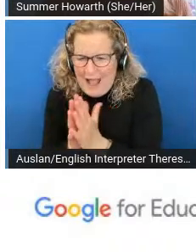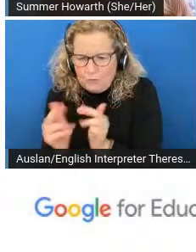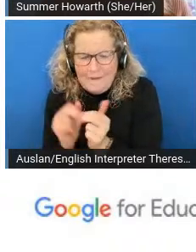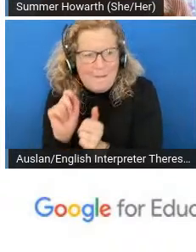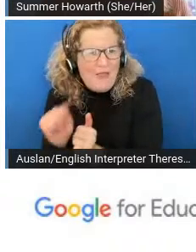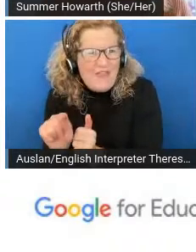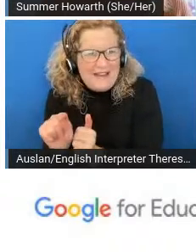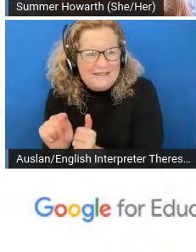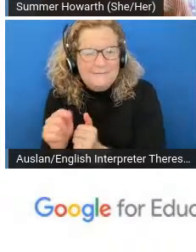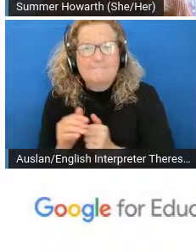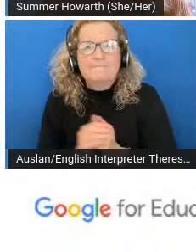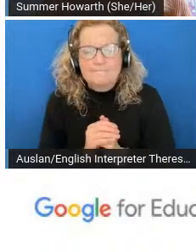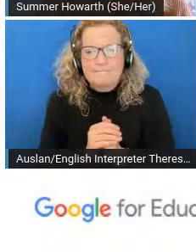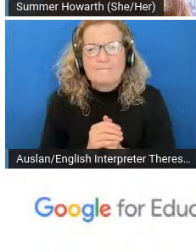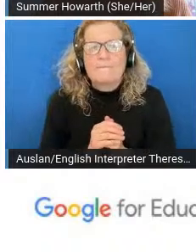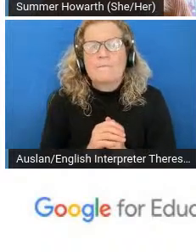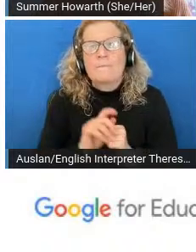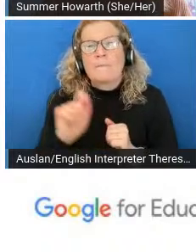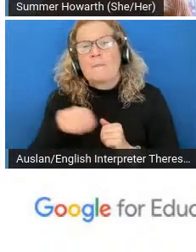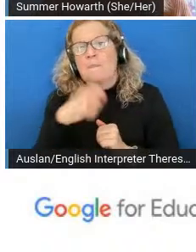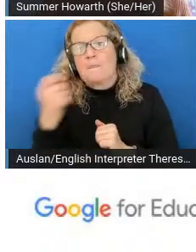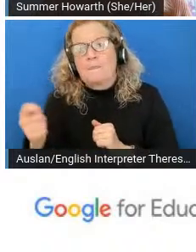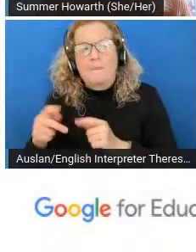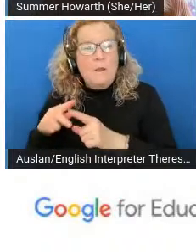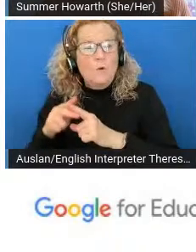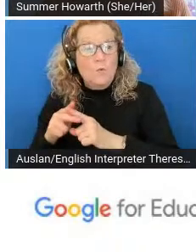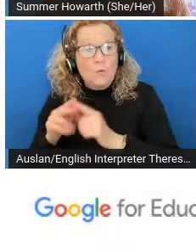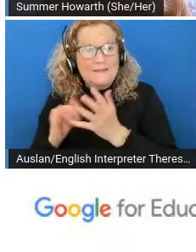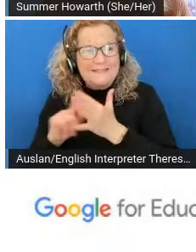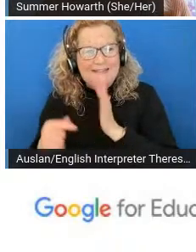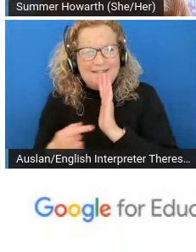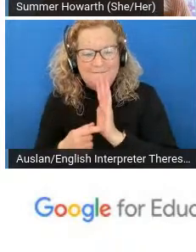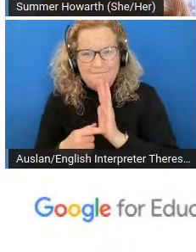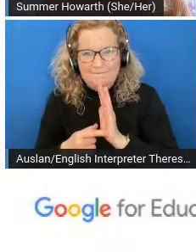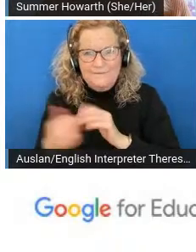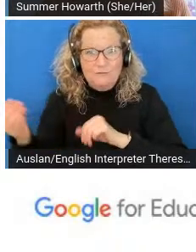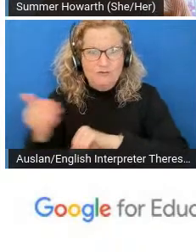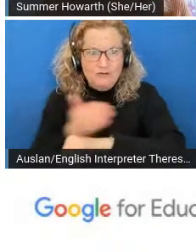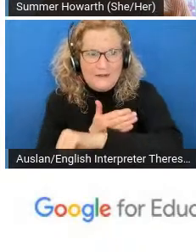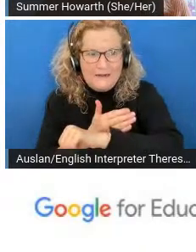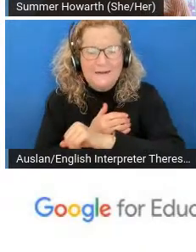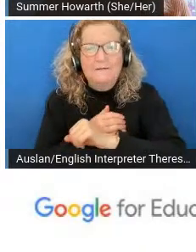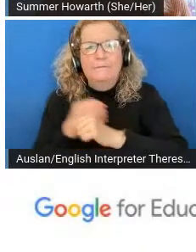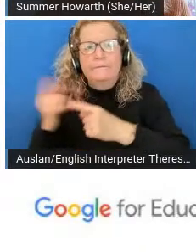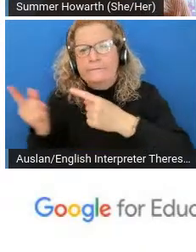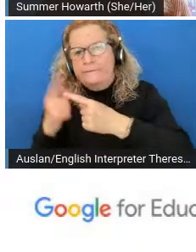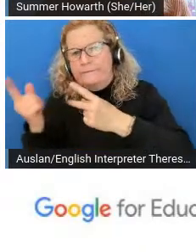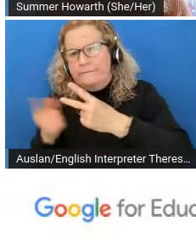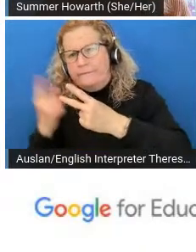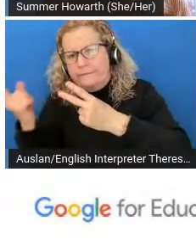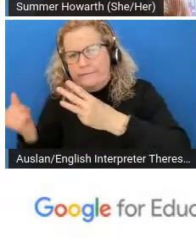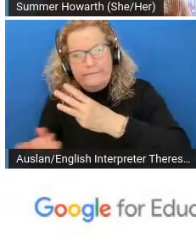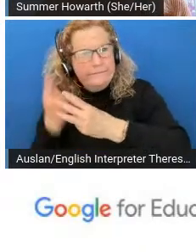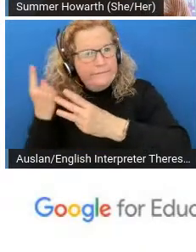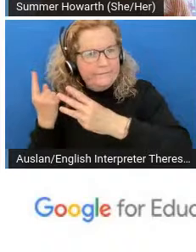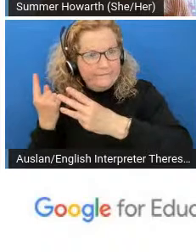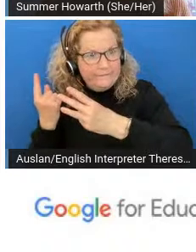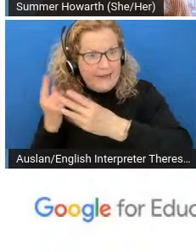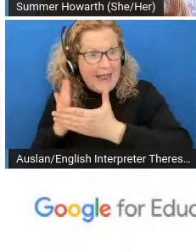learning? And then in terms of the actual tools, Google Slides, Chromebooks, Classroom, and Actual